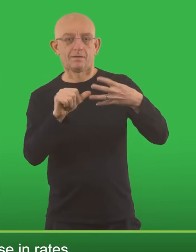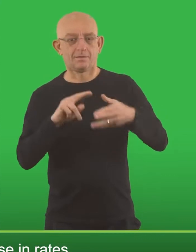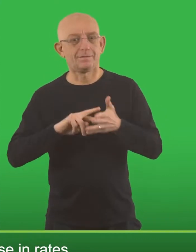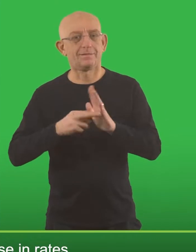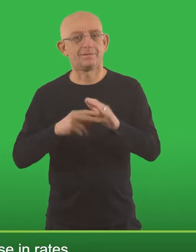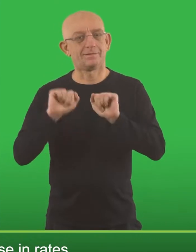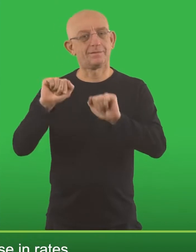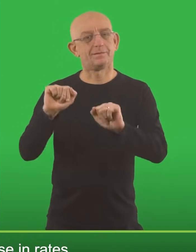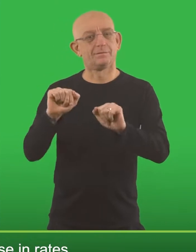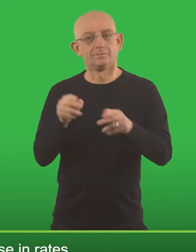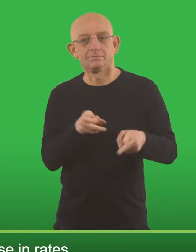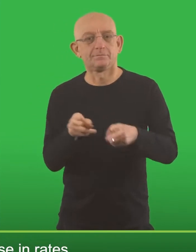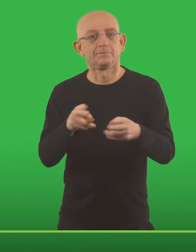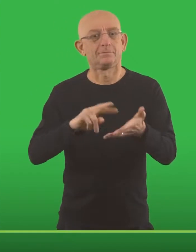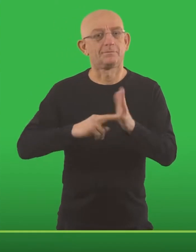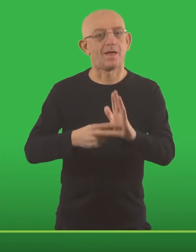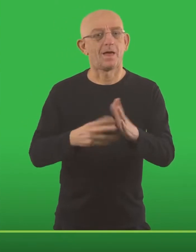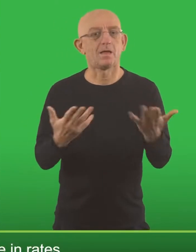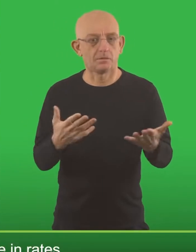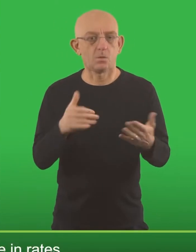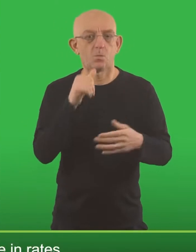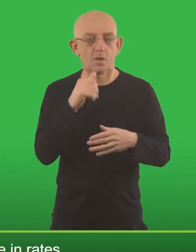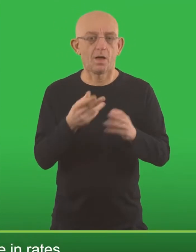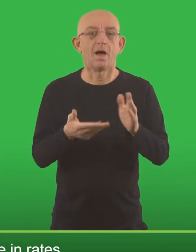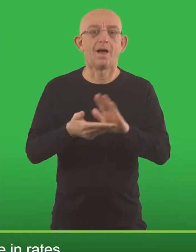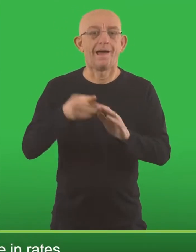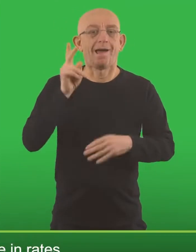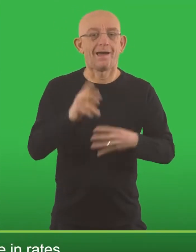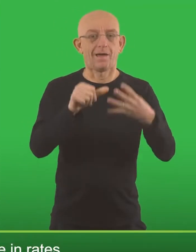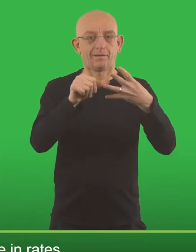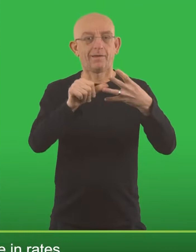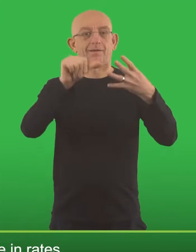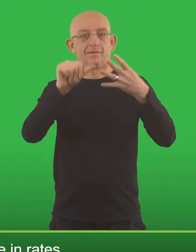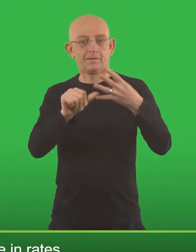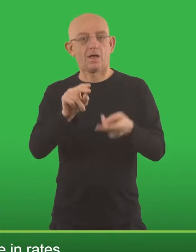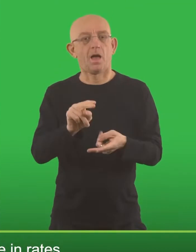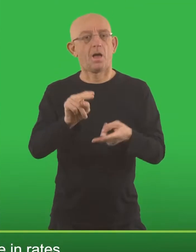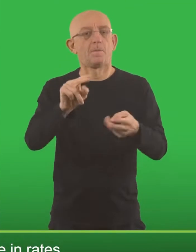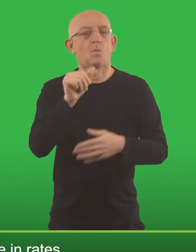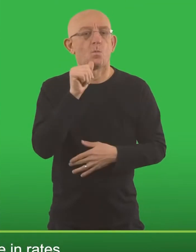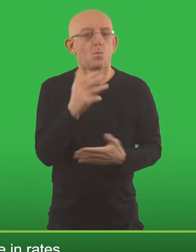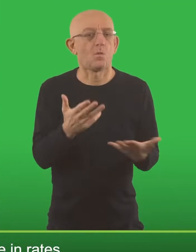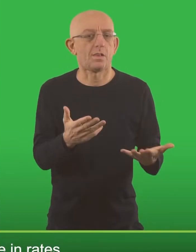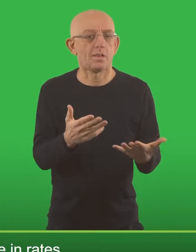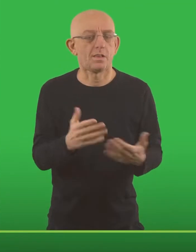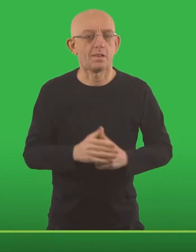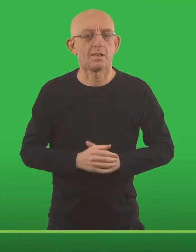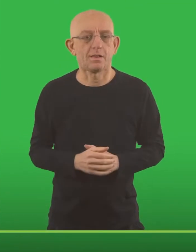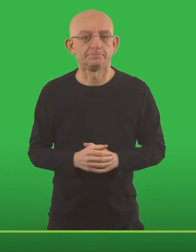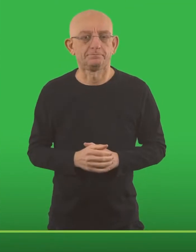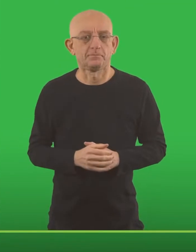shift from step 2 to step 3 of the roadmap, and probably another increase in rates as we shift from step 3 to step